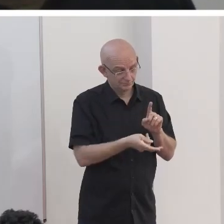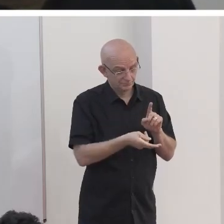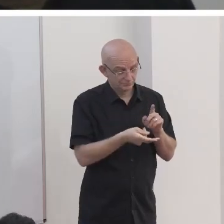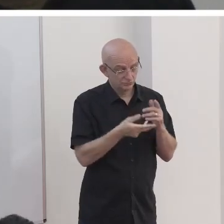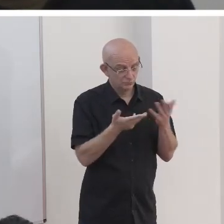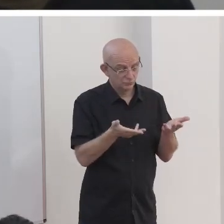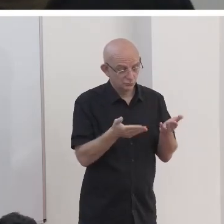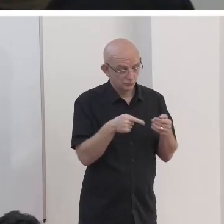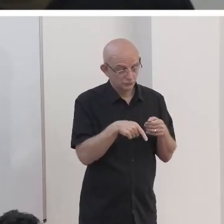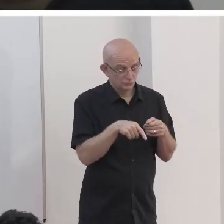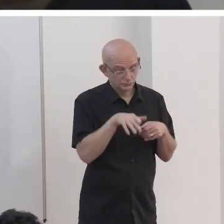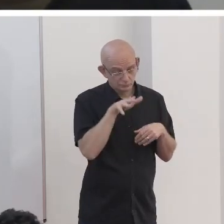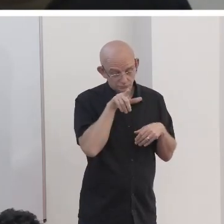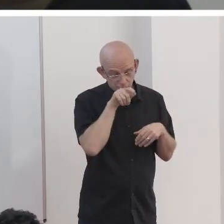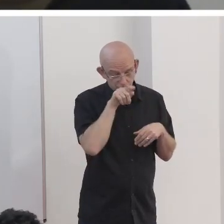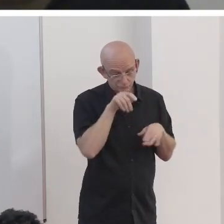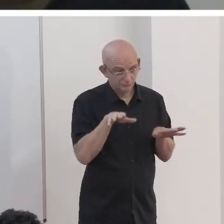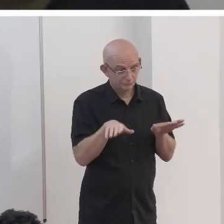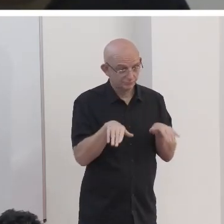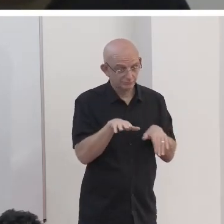body and moving towards you.